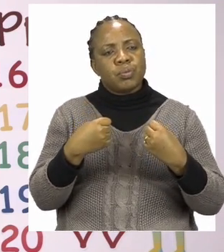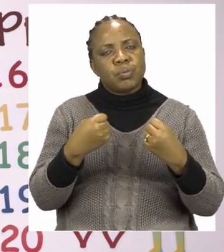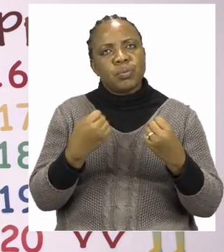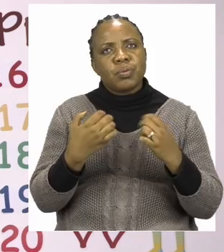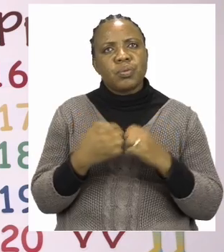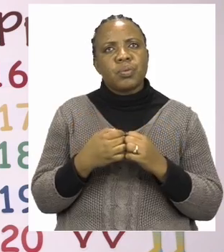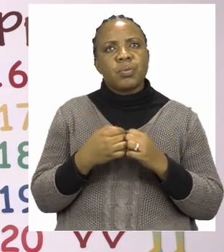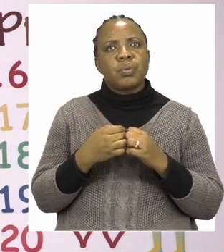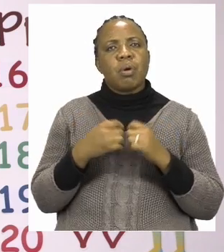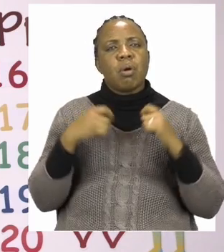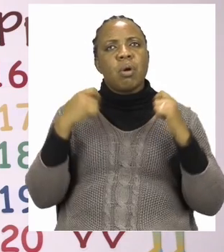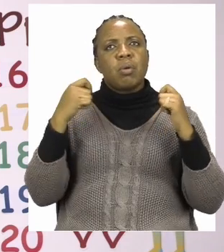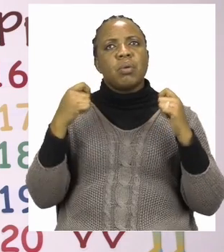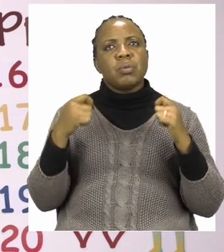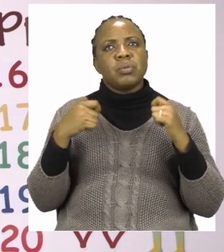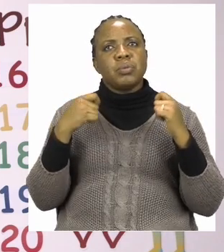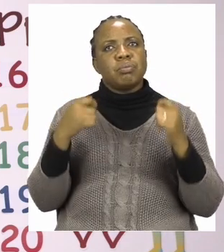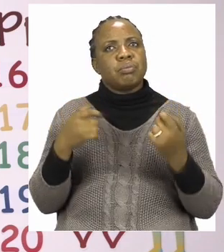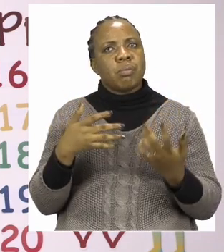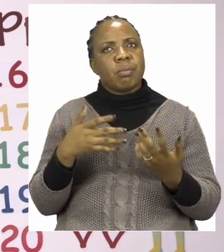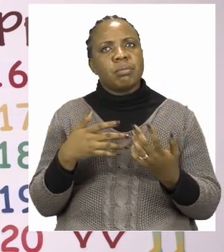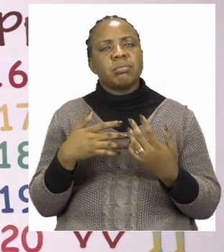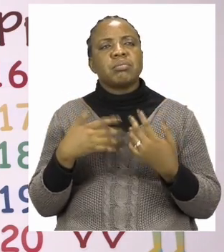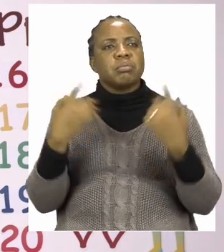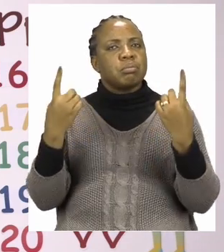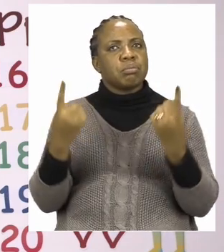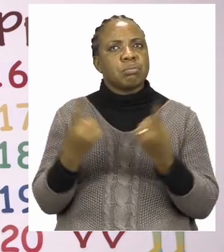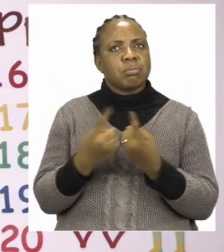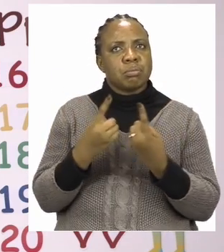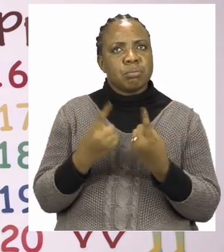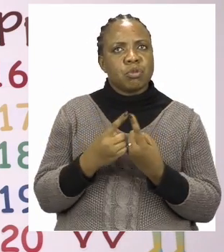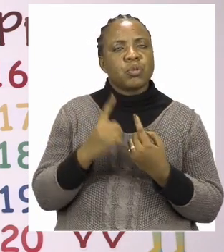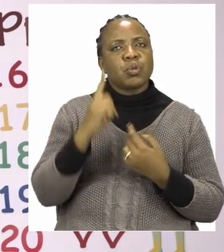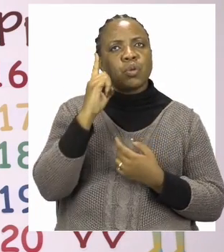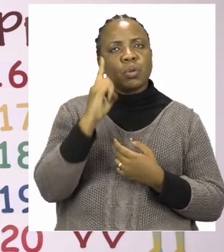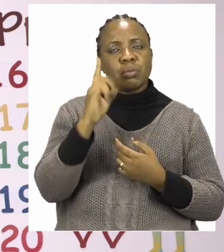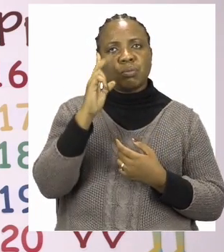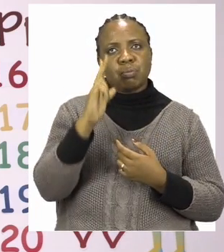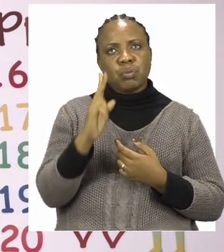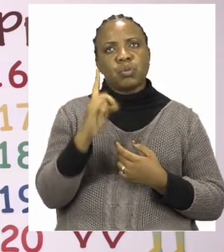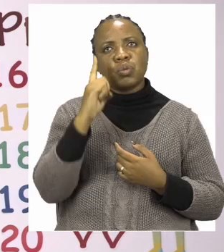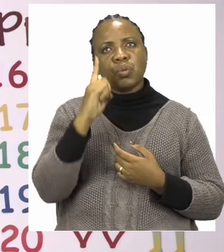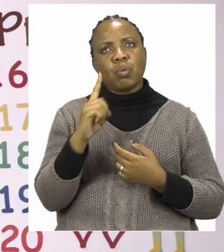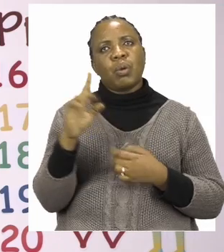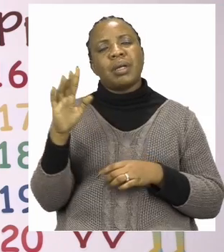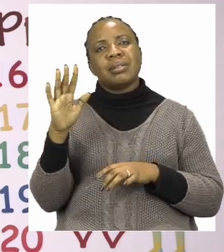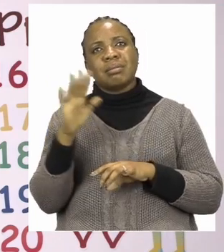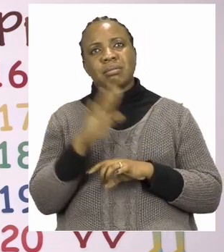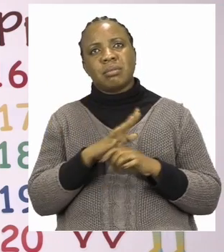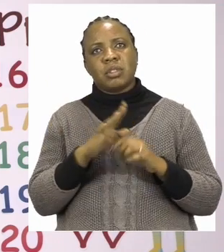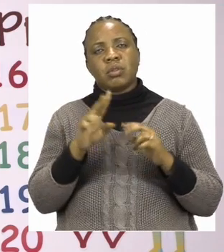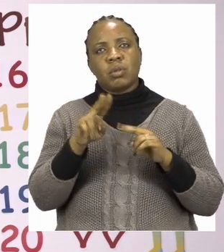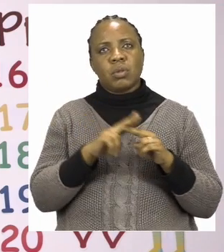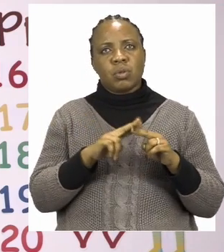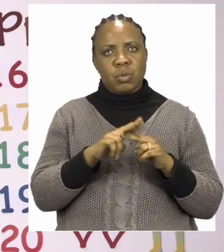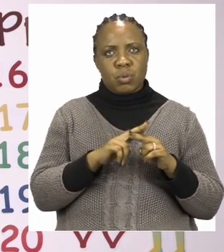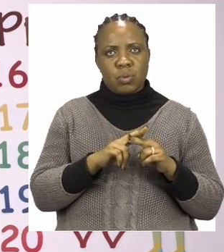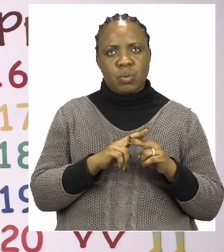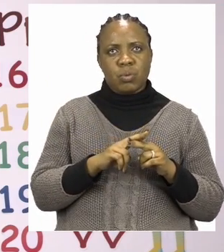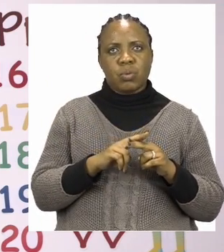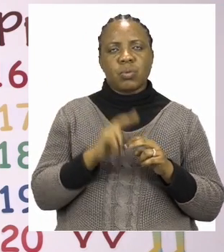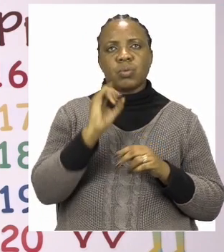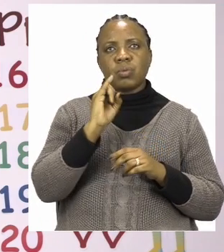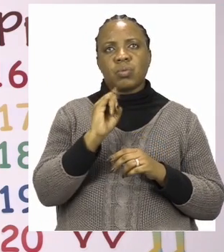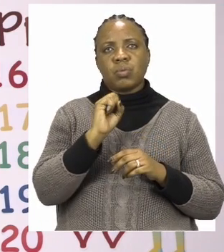playing. We're referring to one person. And then now, if it is more than one